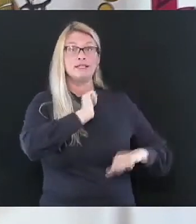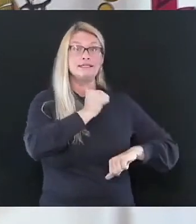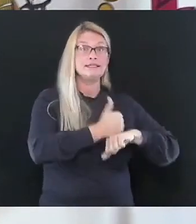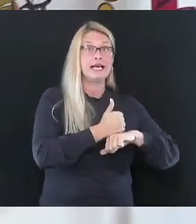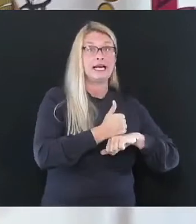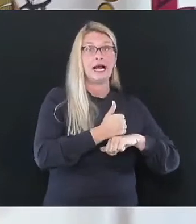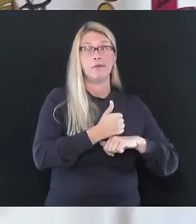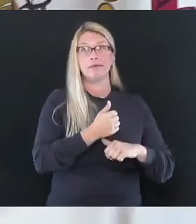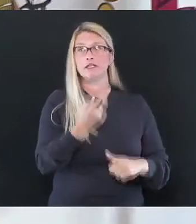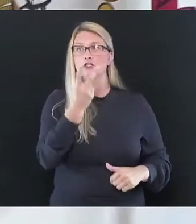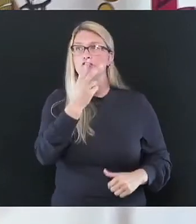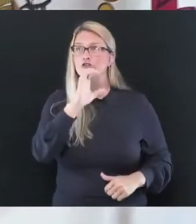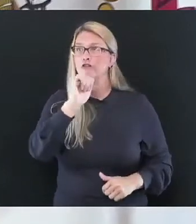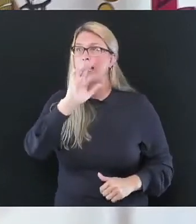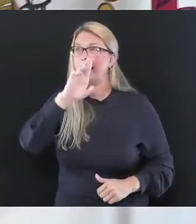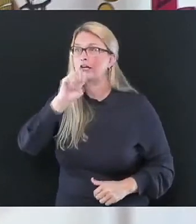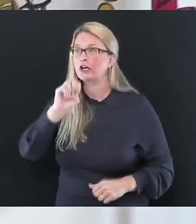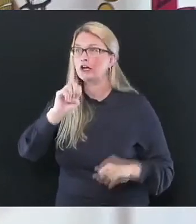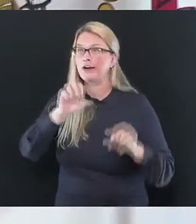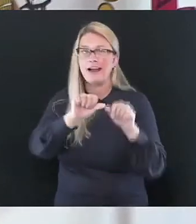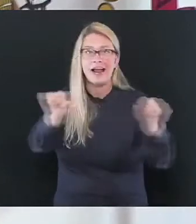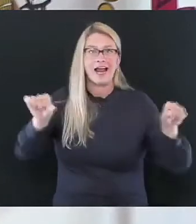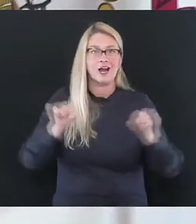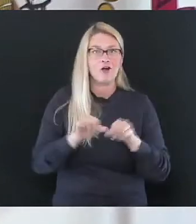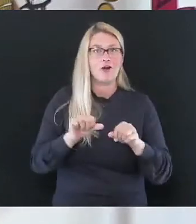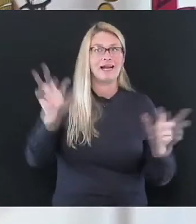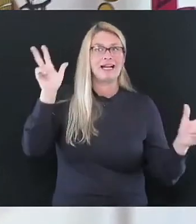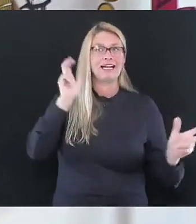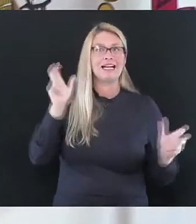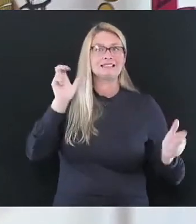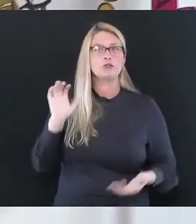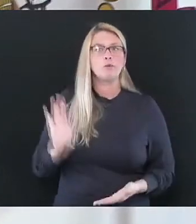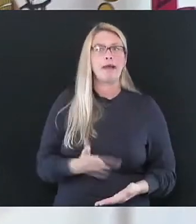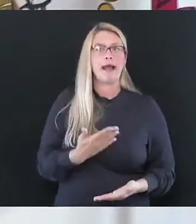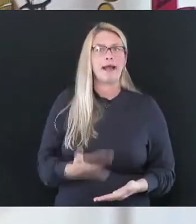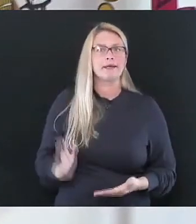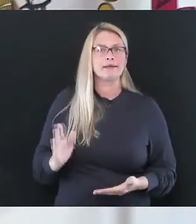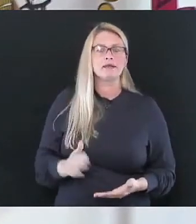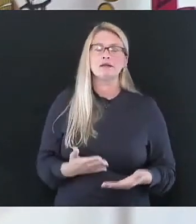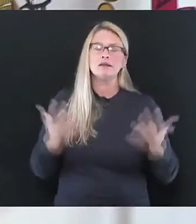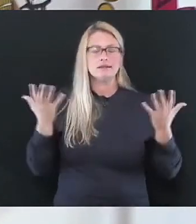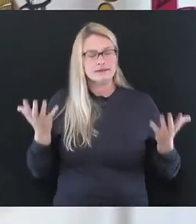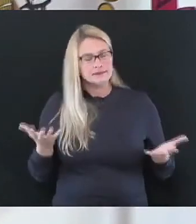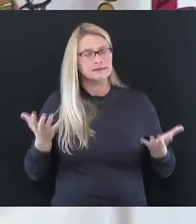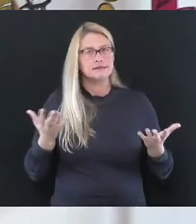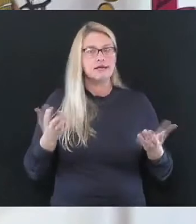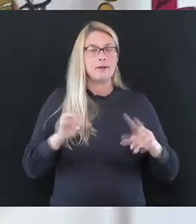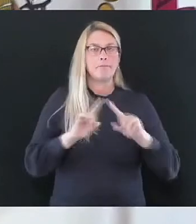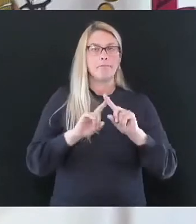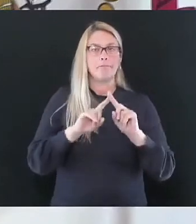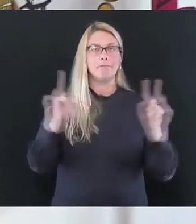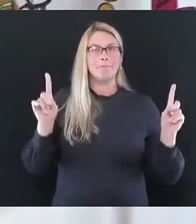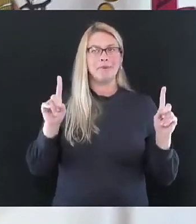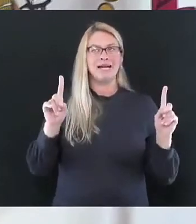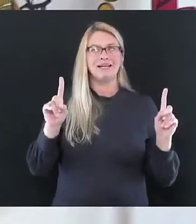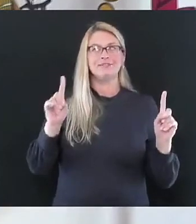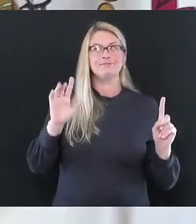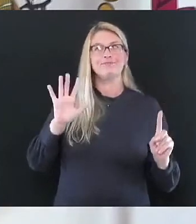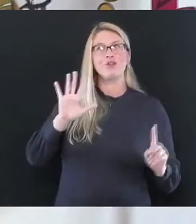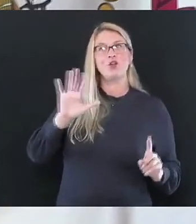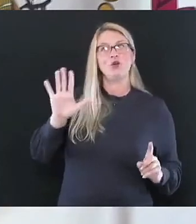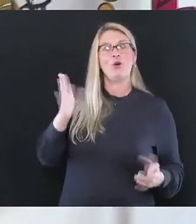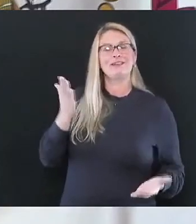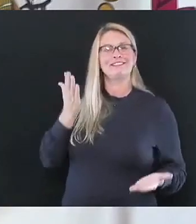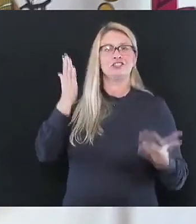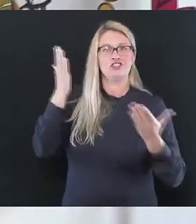2-acre area, and they're, you know, and listen to a bluegrass band or whatever like that. From the standpoint, Paul, of what you're saying,